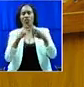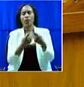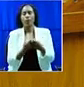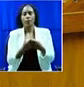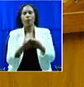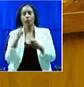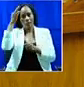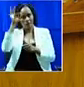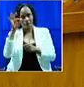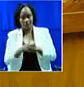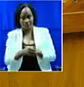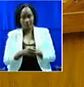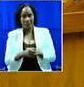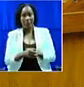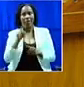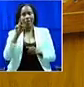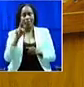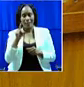This will be transformative.